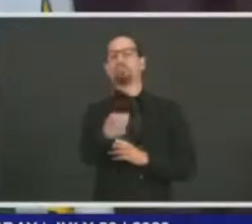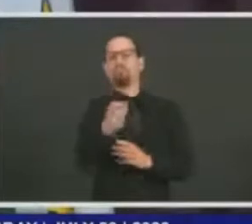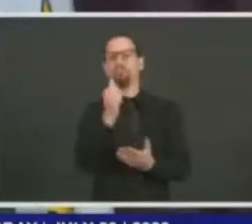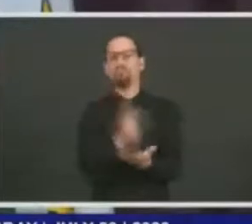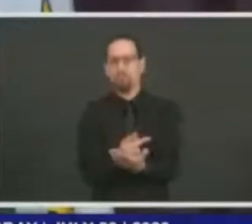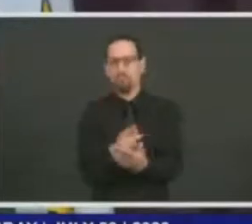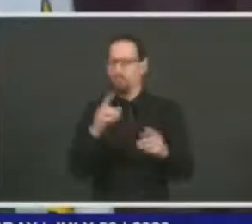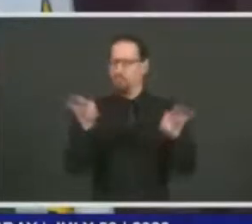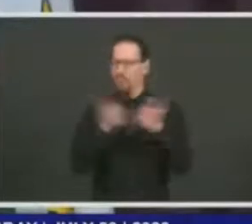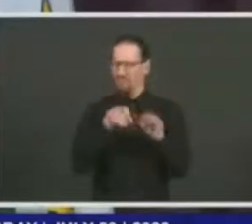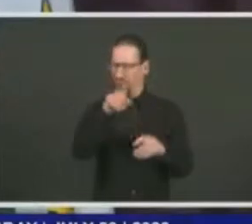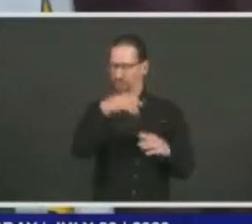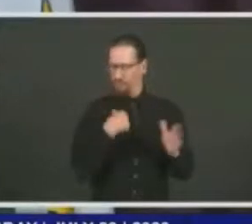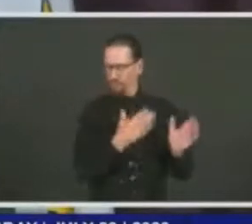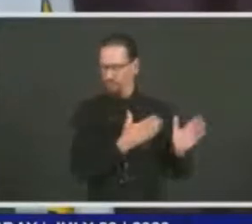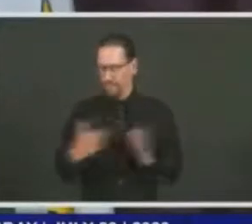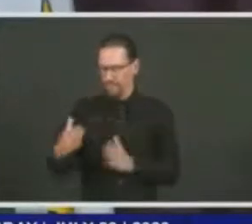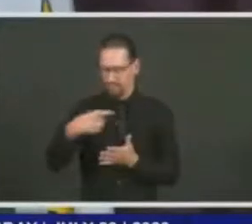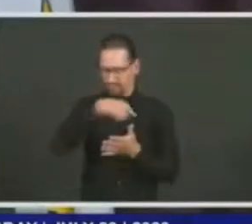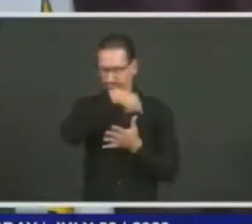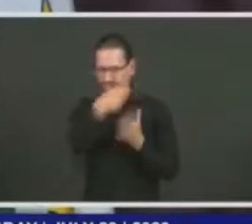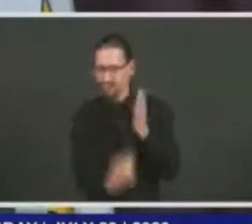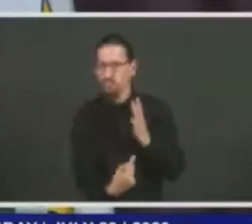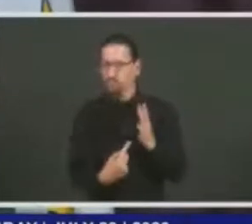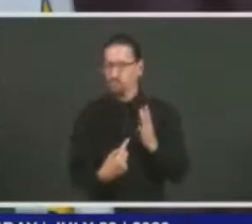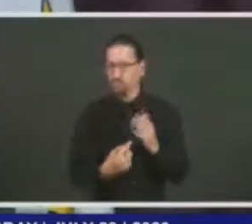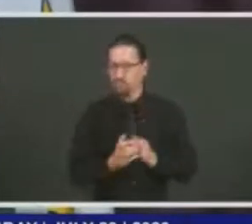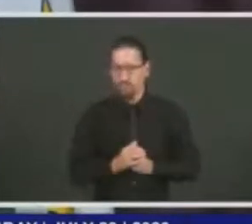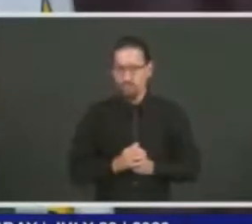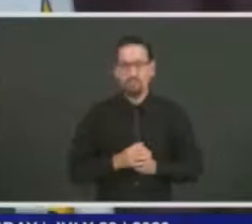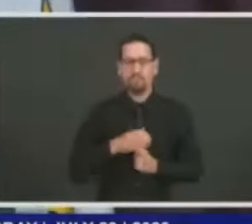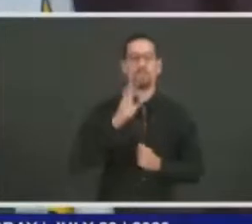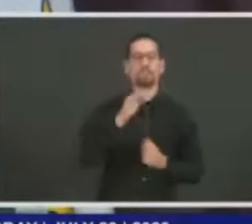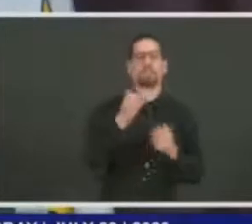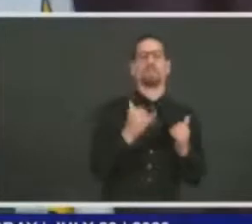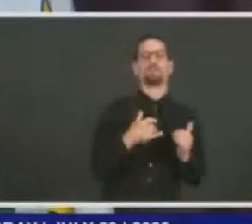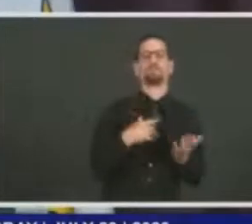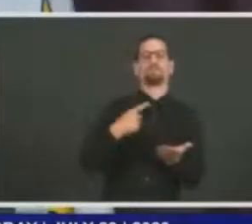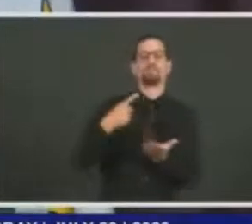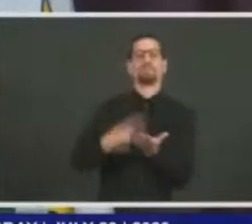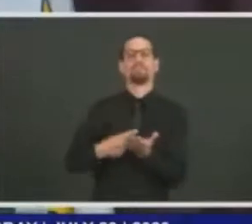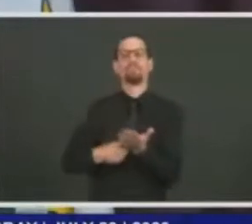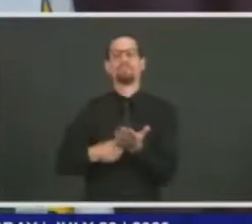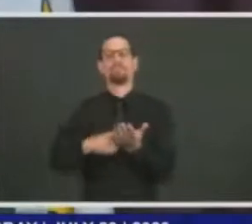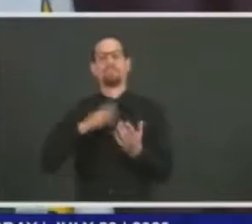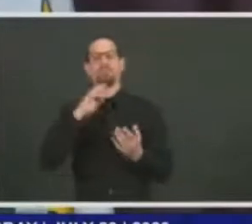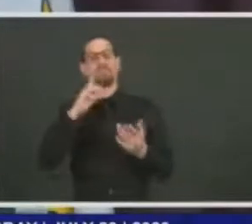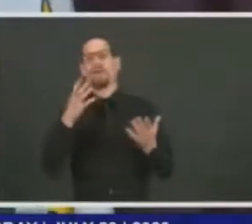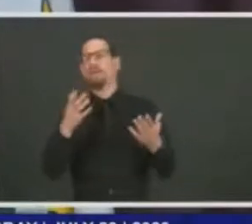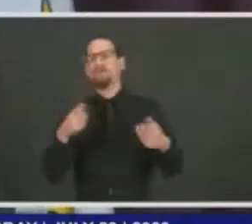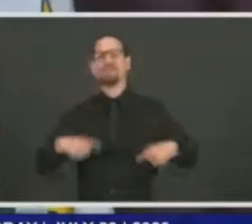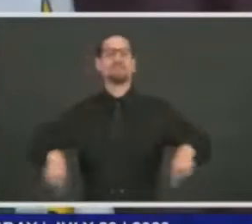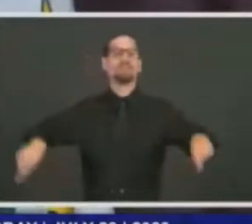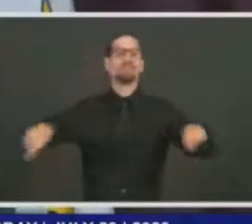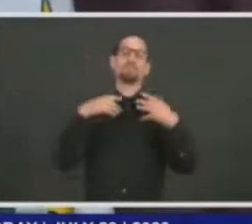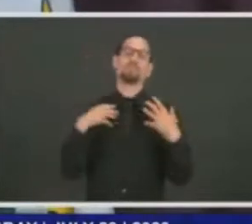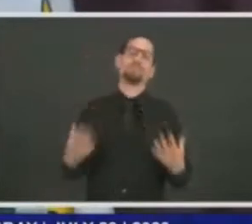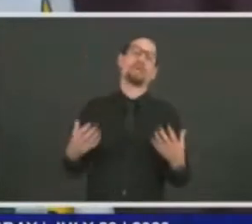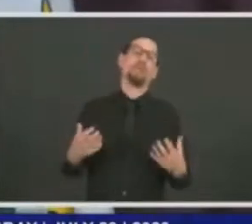We need to get people back to work. We need to allow our children and teachers to get back to school